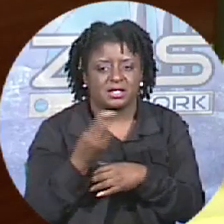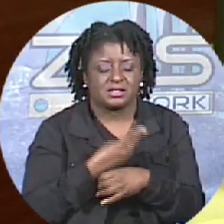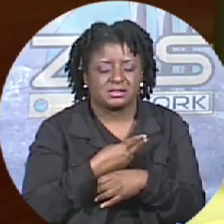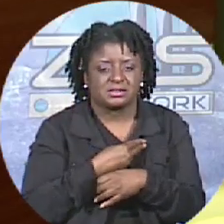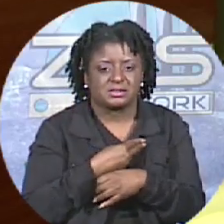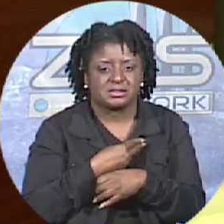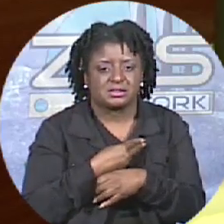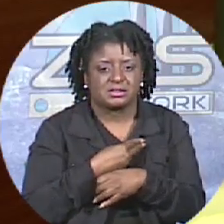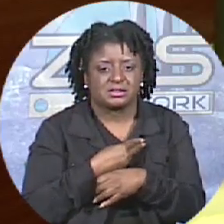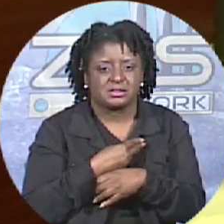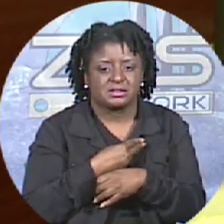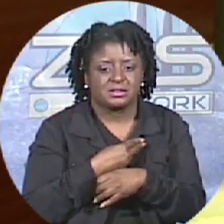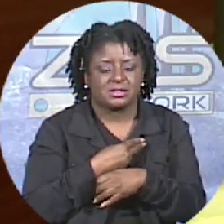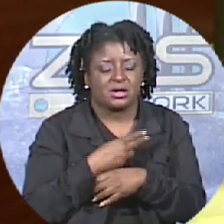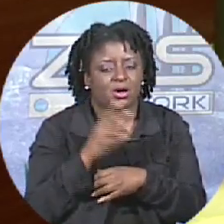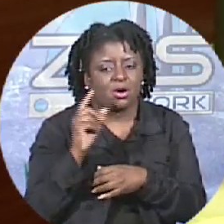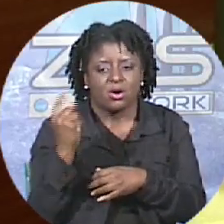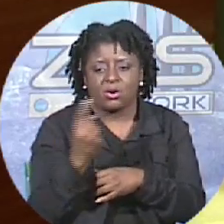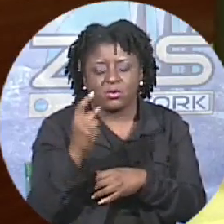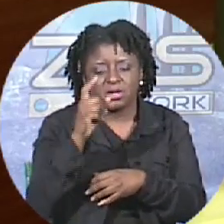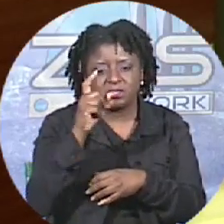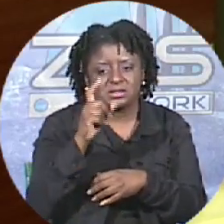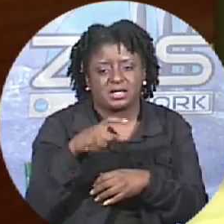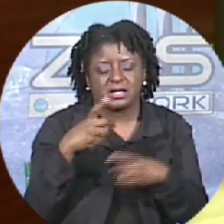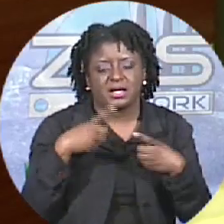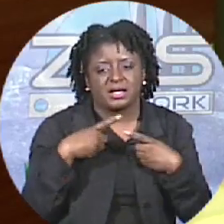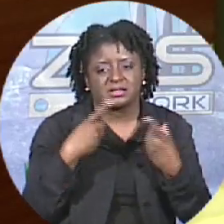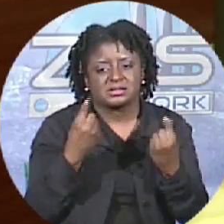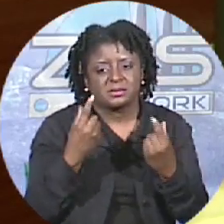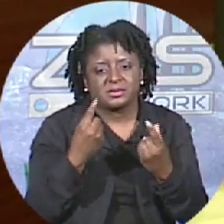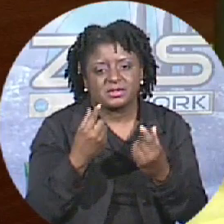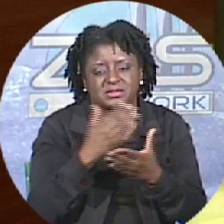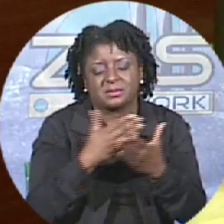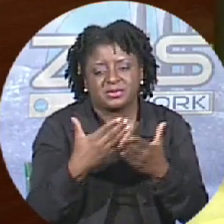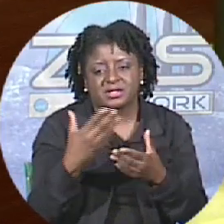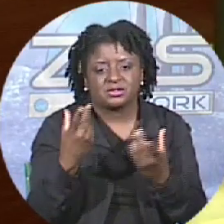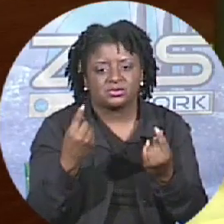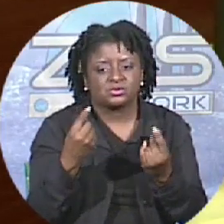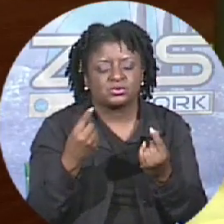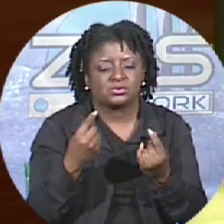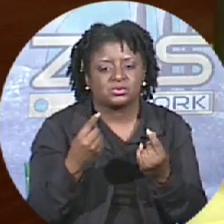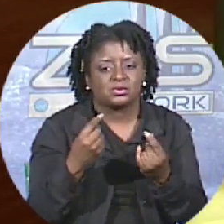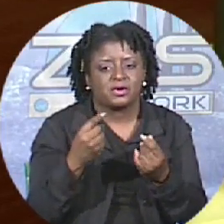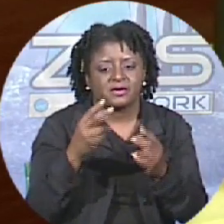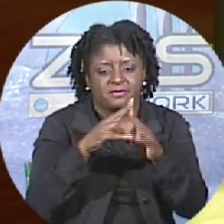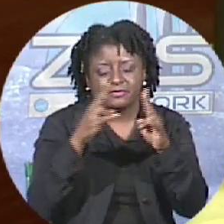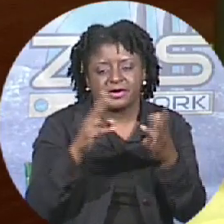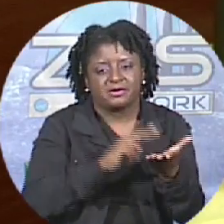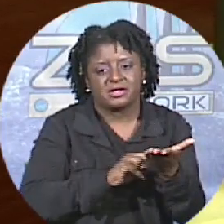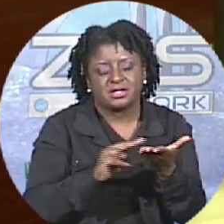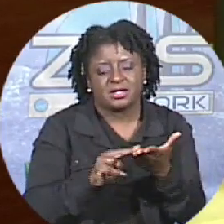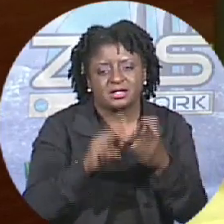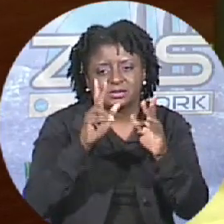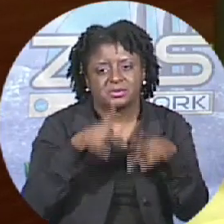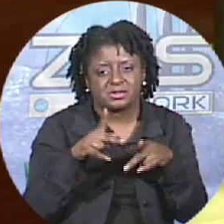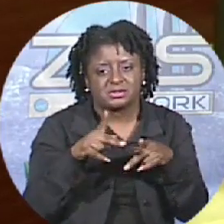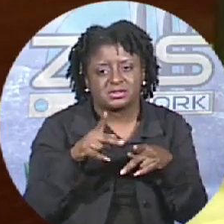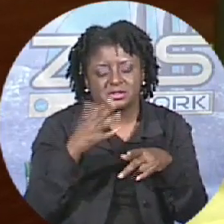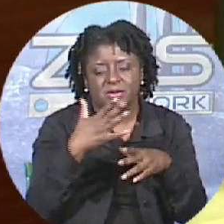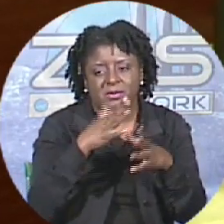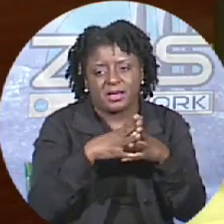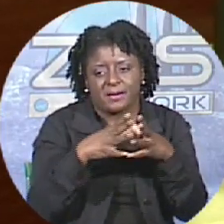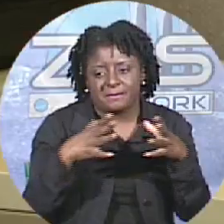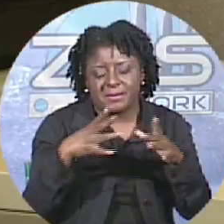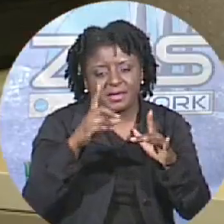liked to go. He always had something to do. Very nice person. Oh, he can be a big miss to